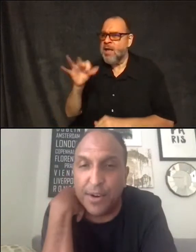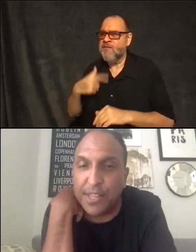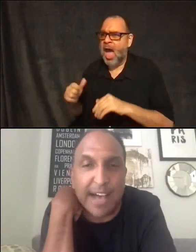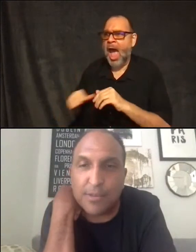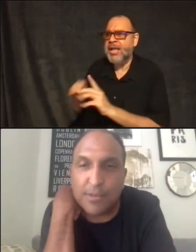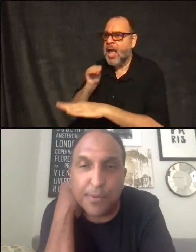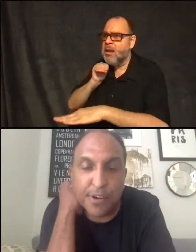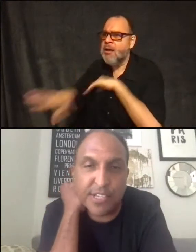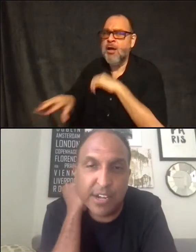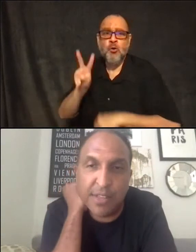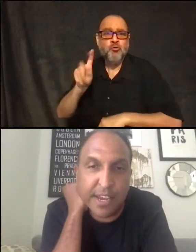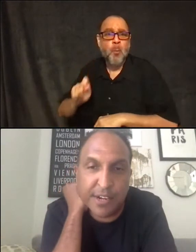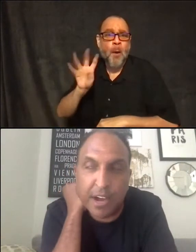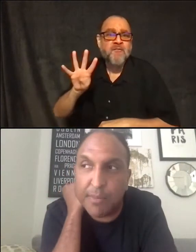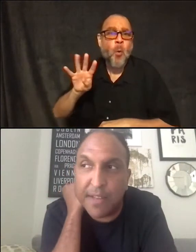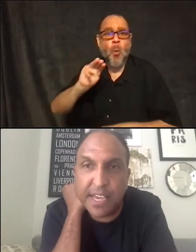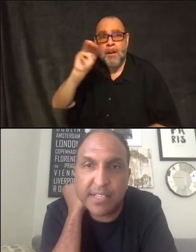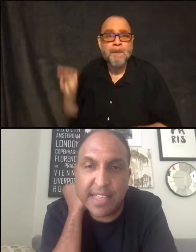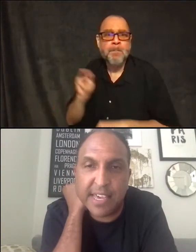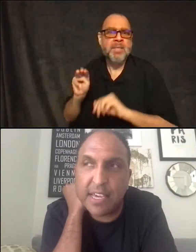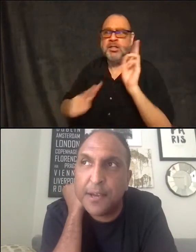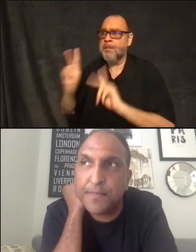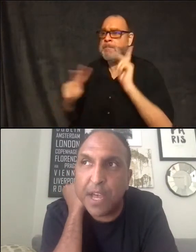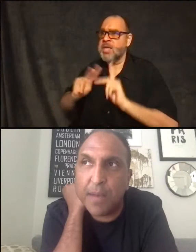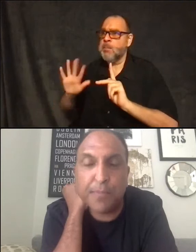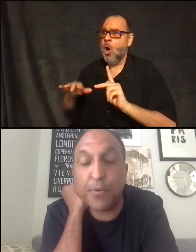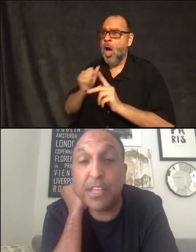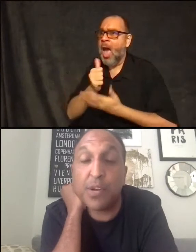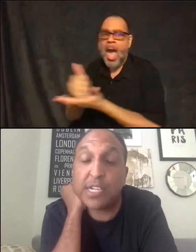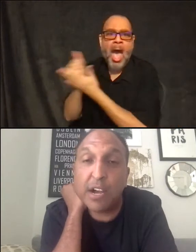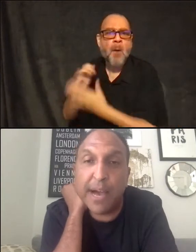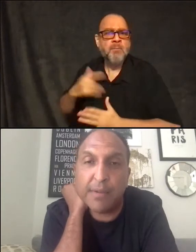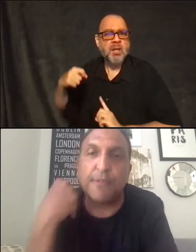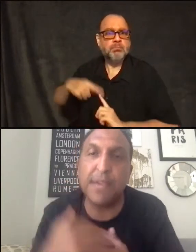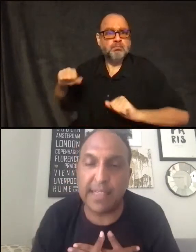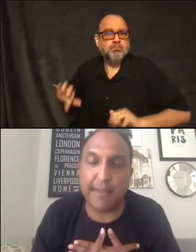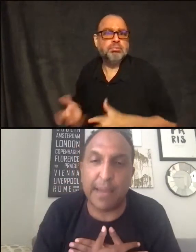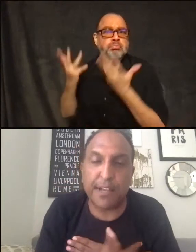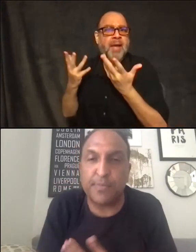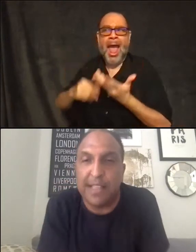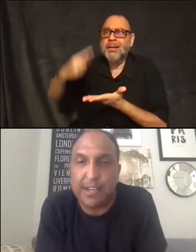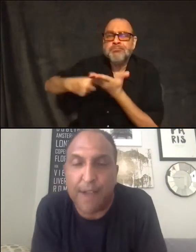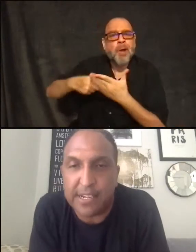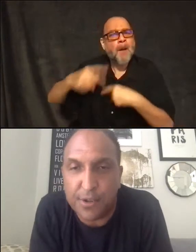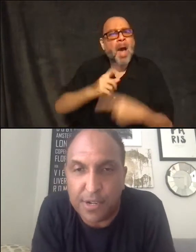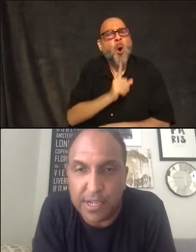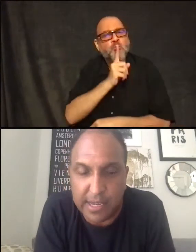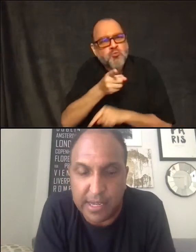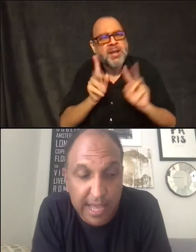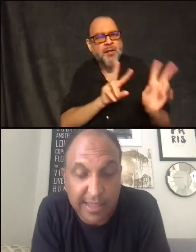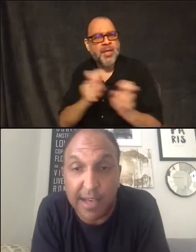have, 1,000 people and just get on there and talk about things that I think people really want to talk about. And for me, that brings me a lot of